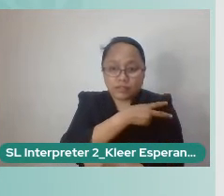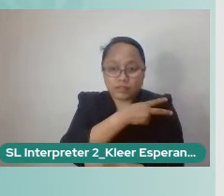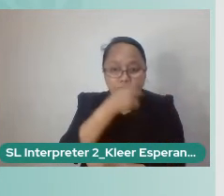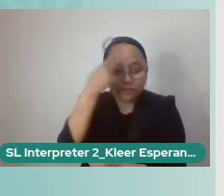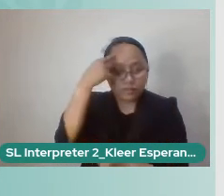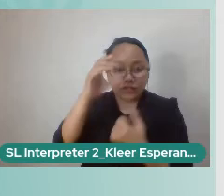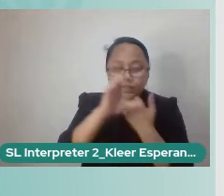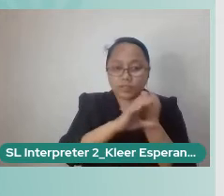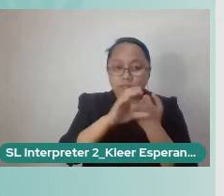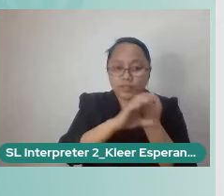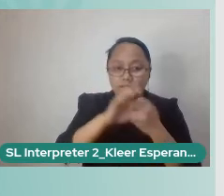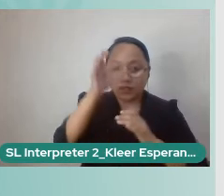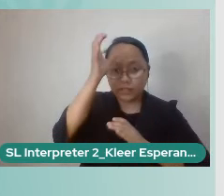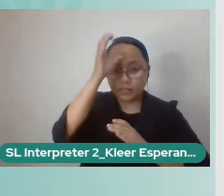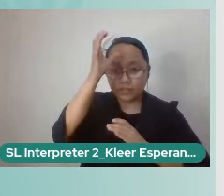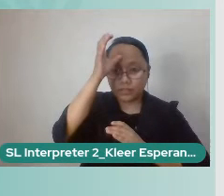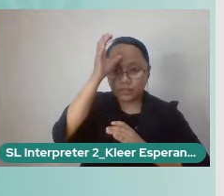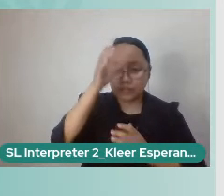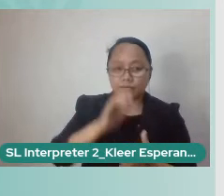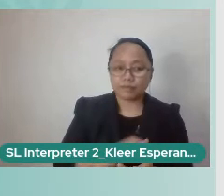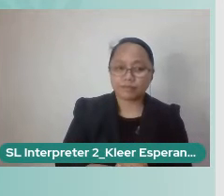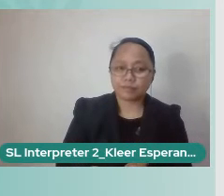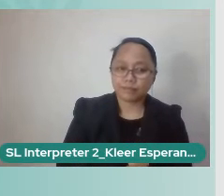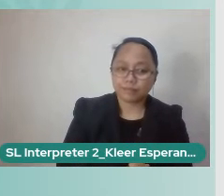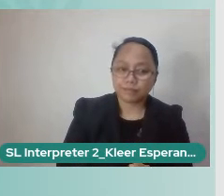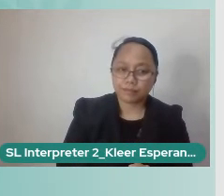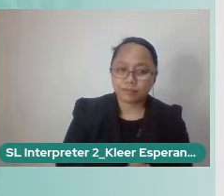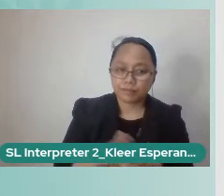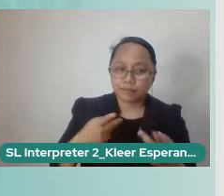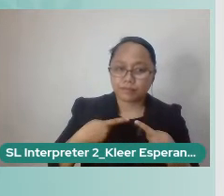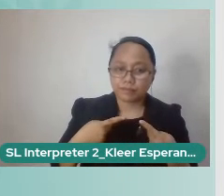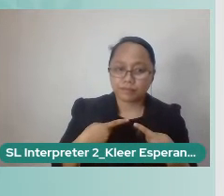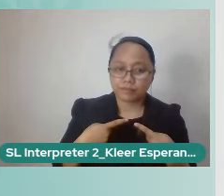currently of well over 15 or 20